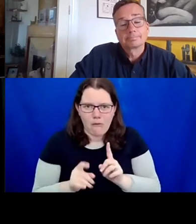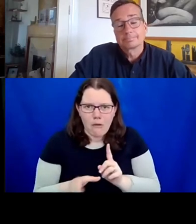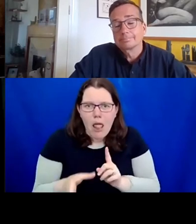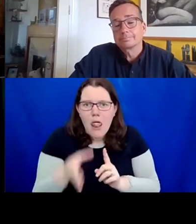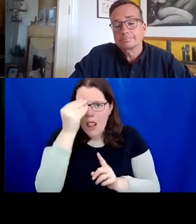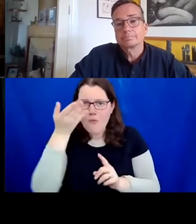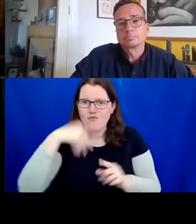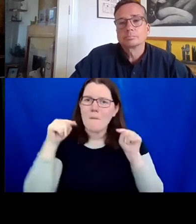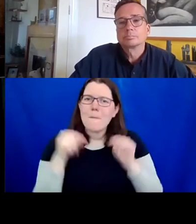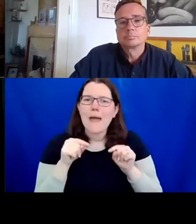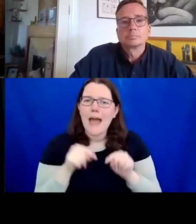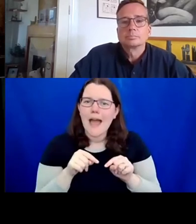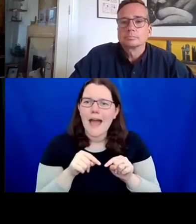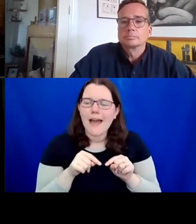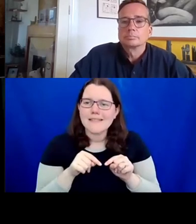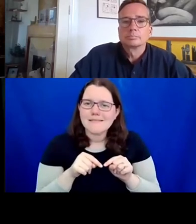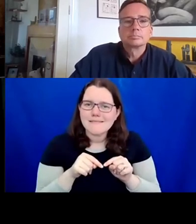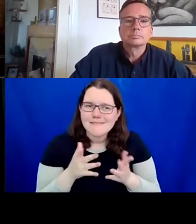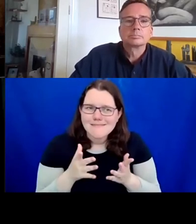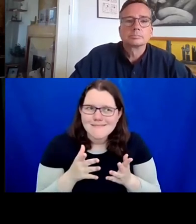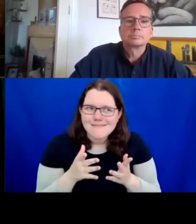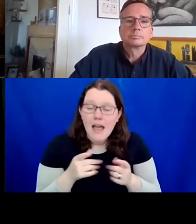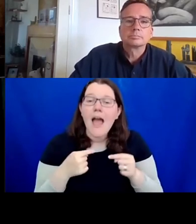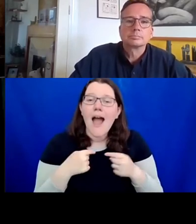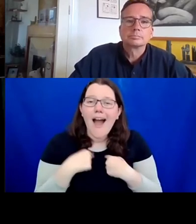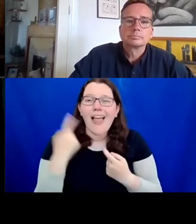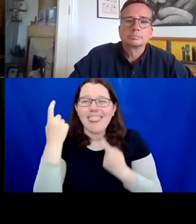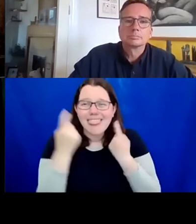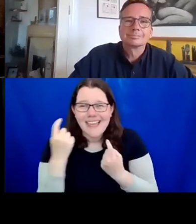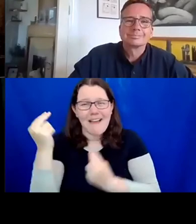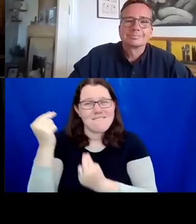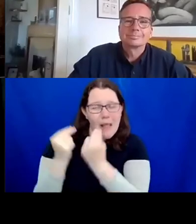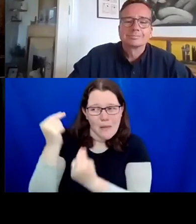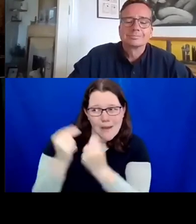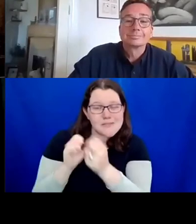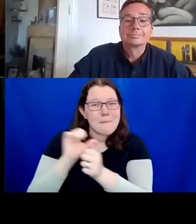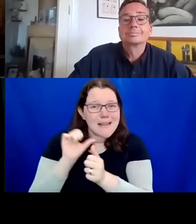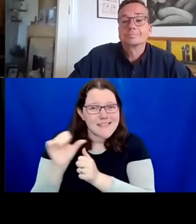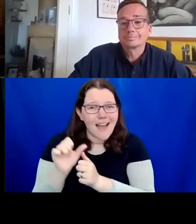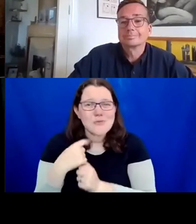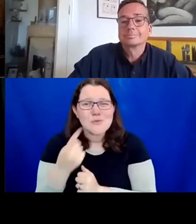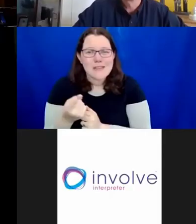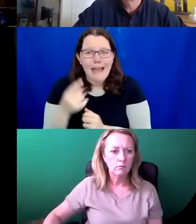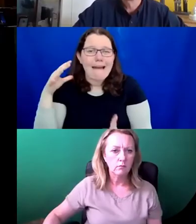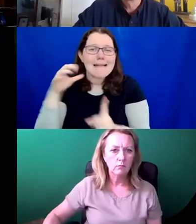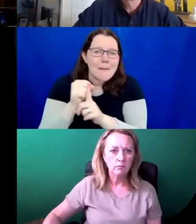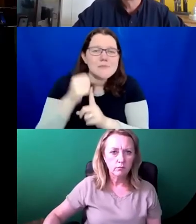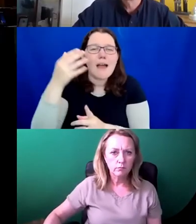many ways, I would rather that evaluation was called capturing learning than called evaluation.